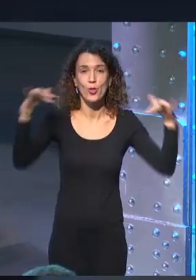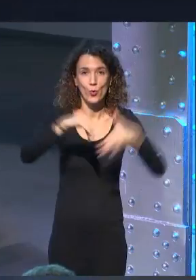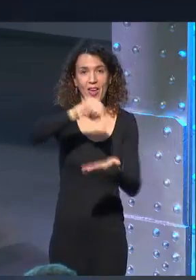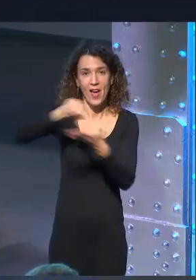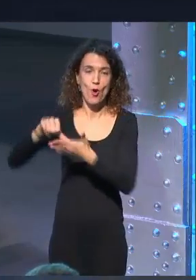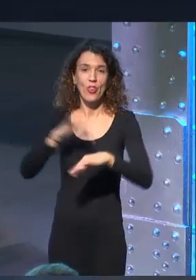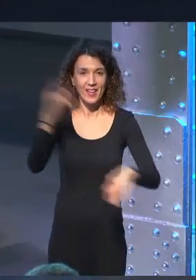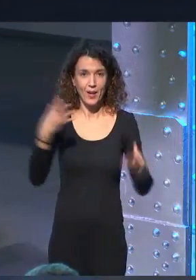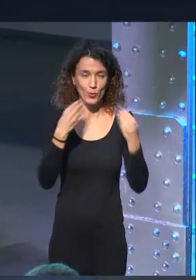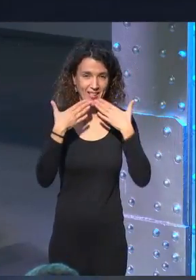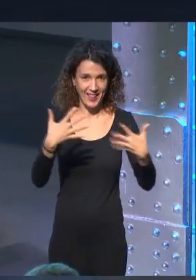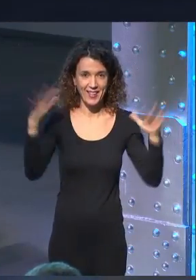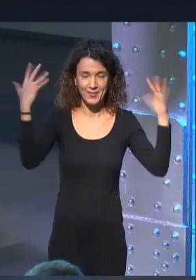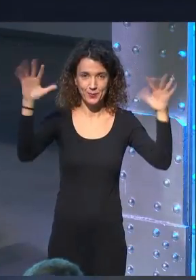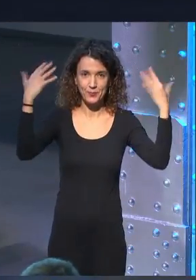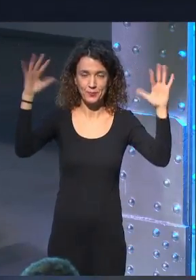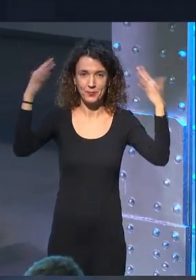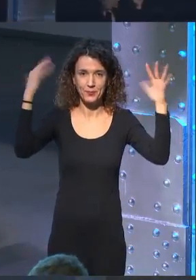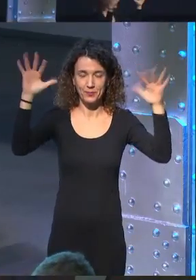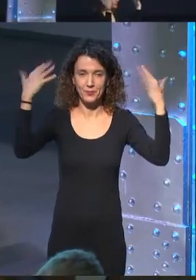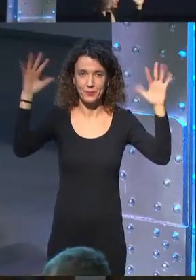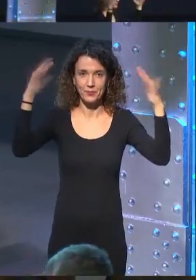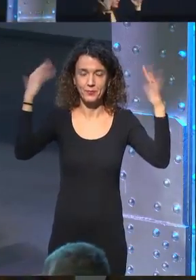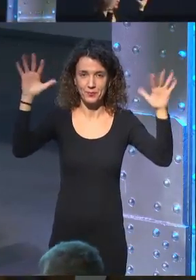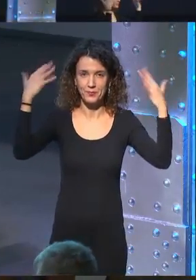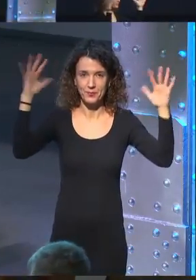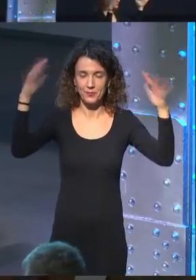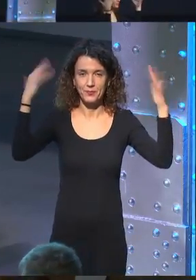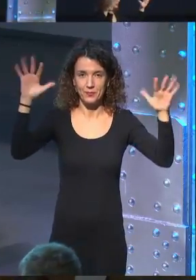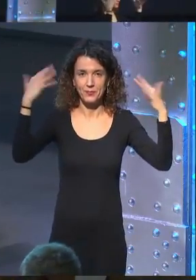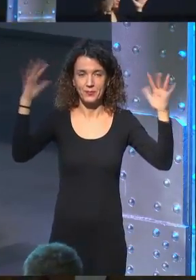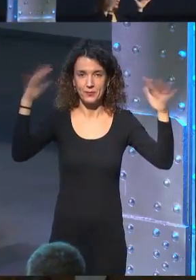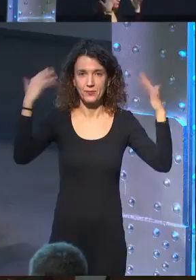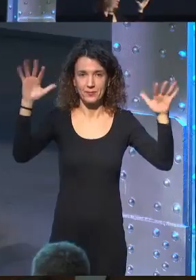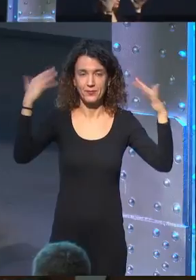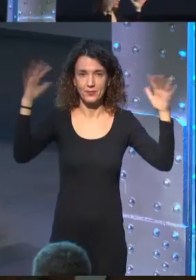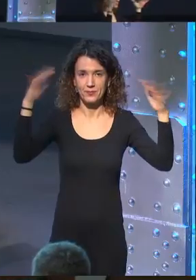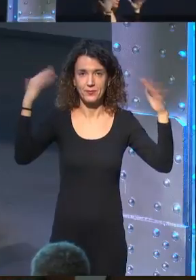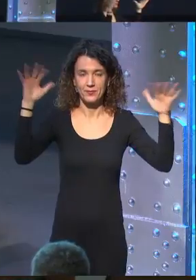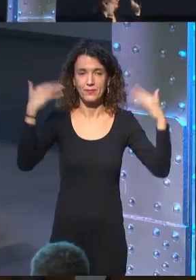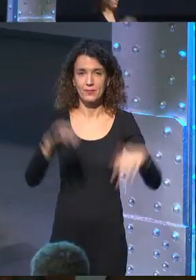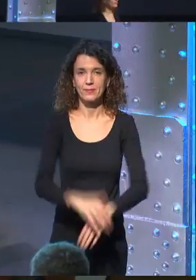2 of DigCitSummitES. Thank you very much.